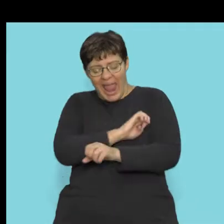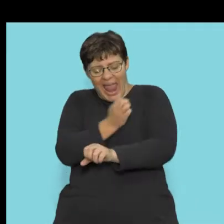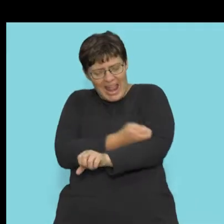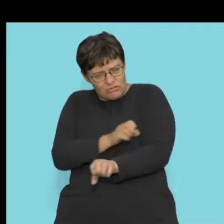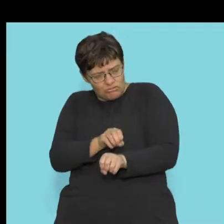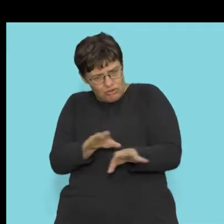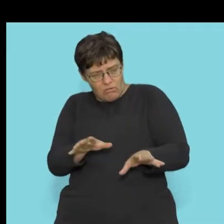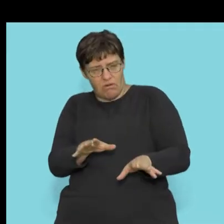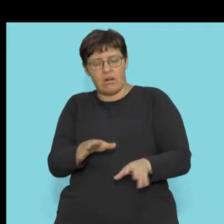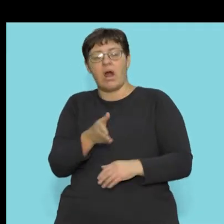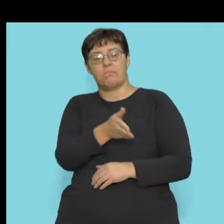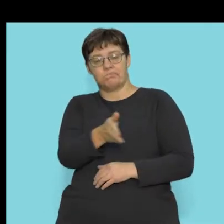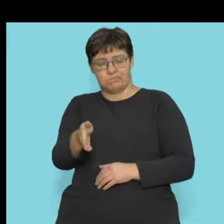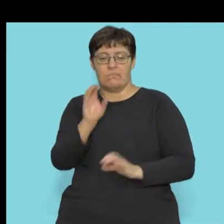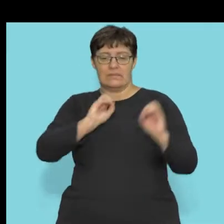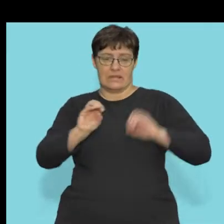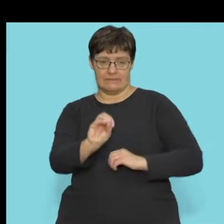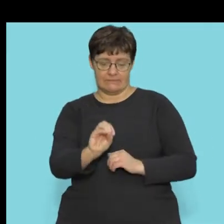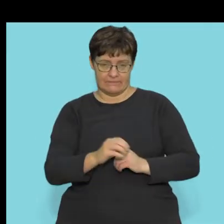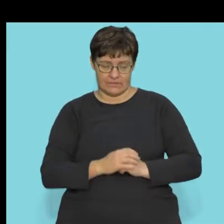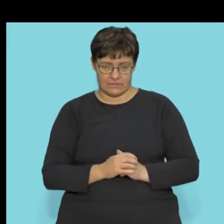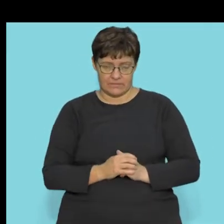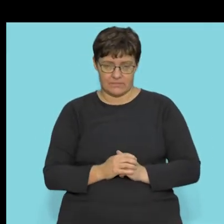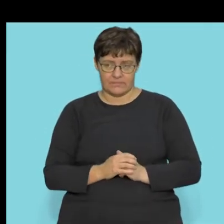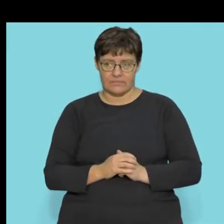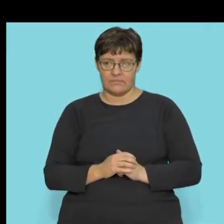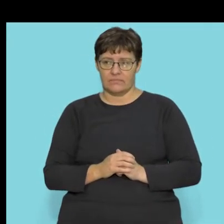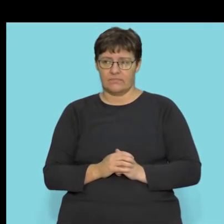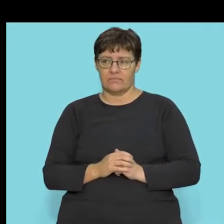the general energy carrier molecule in the cells.